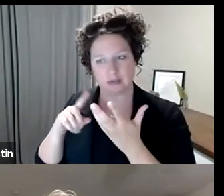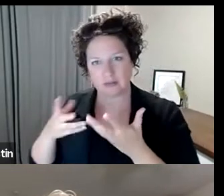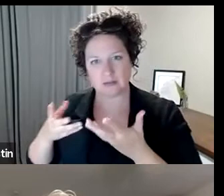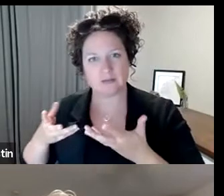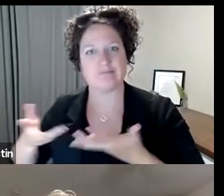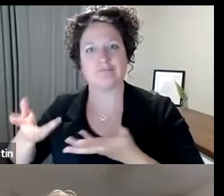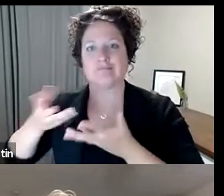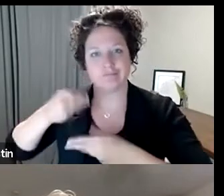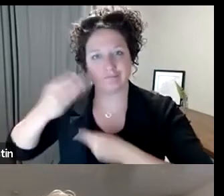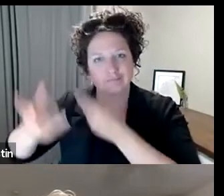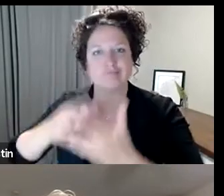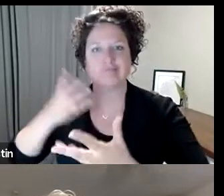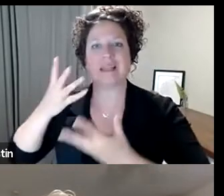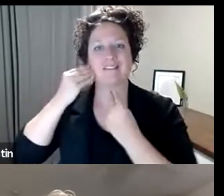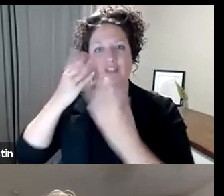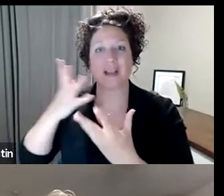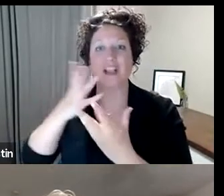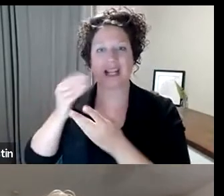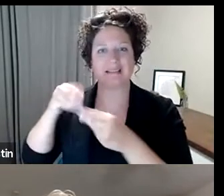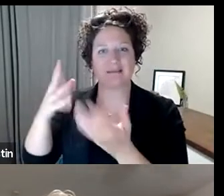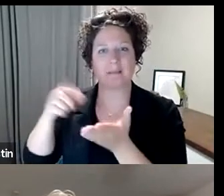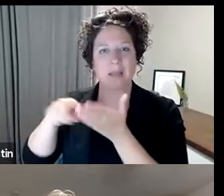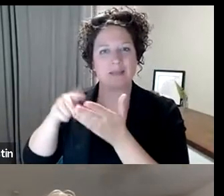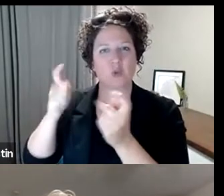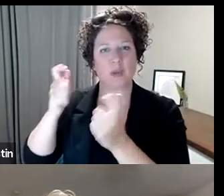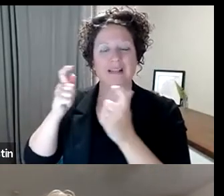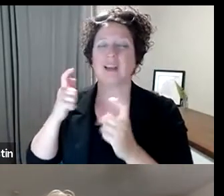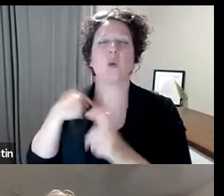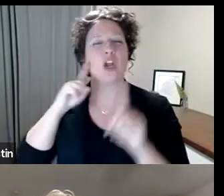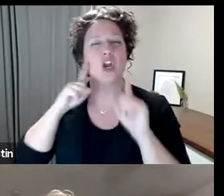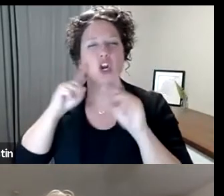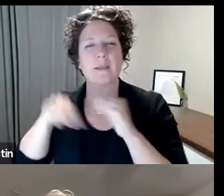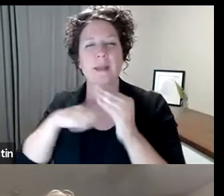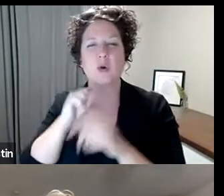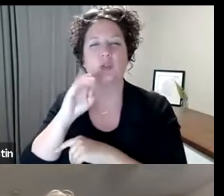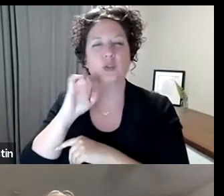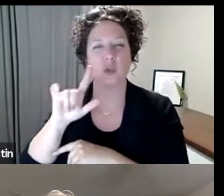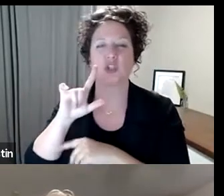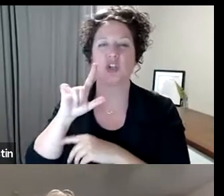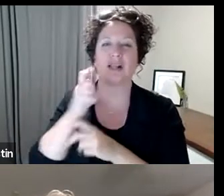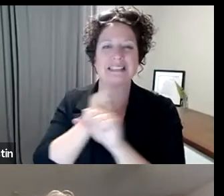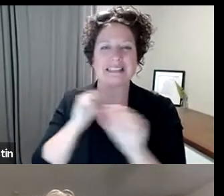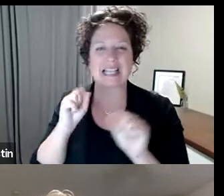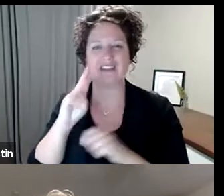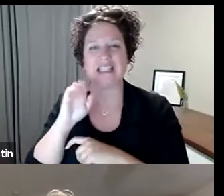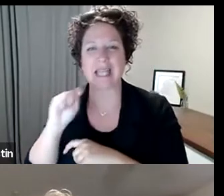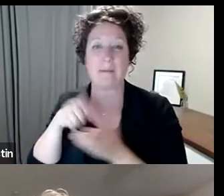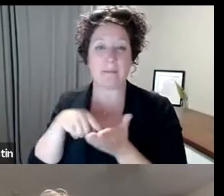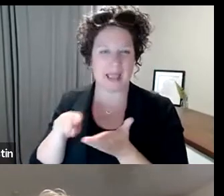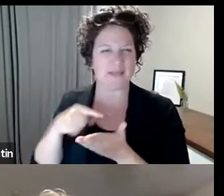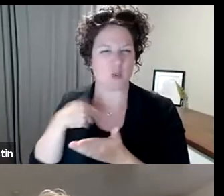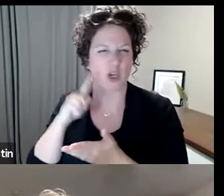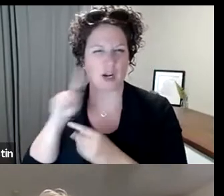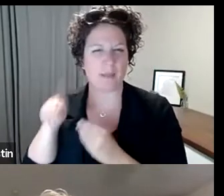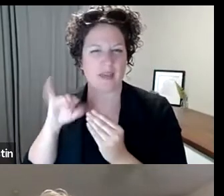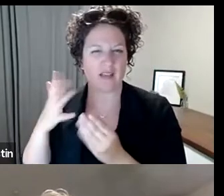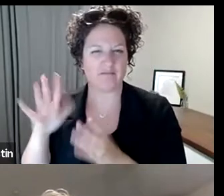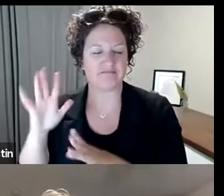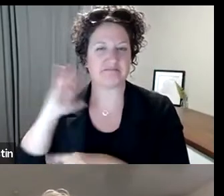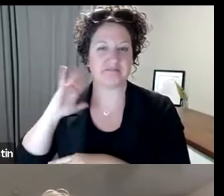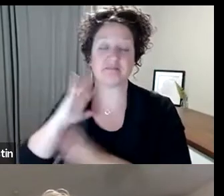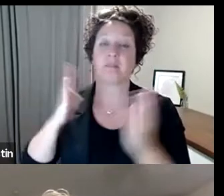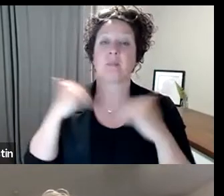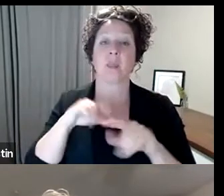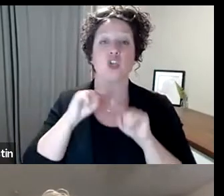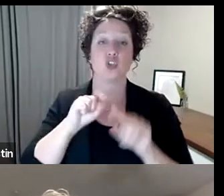them information and payments quickly. And we heard a little bit about social safety net payments earlier on. During the